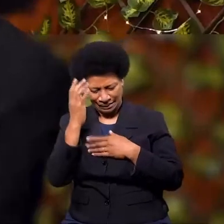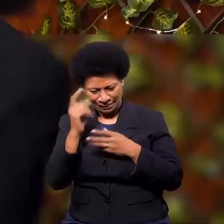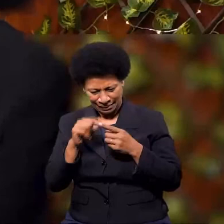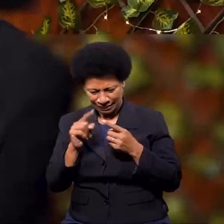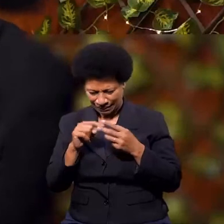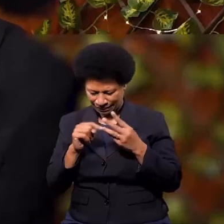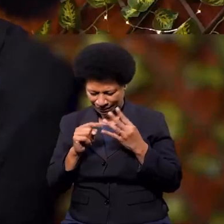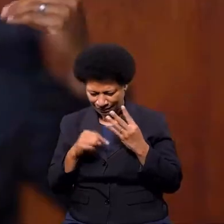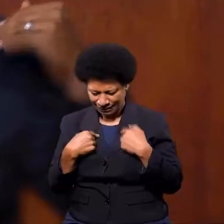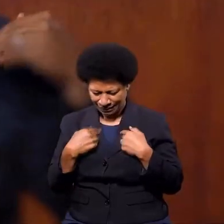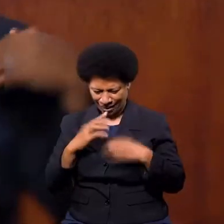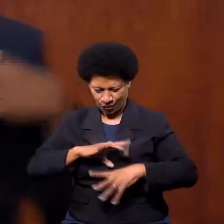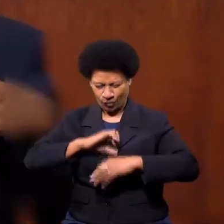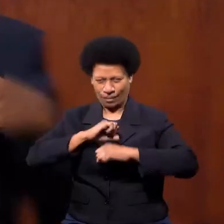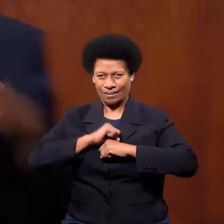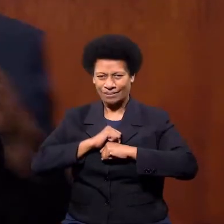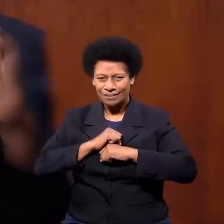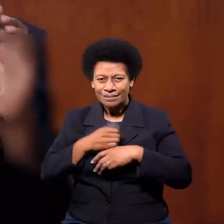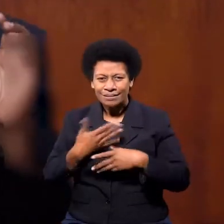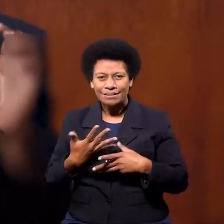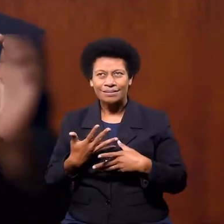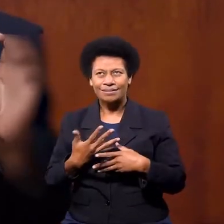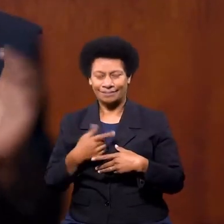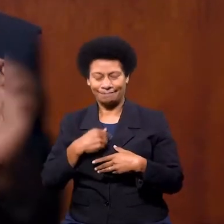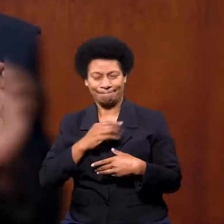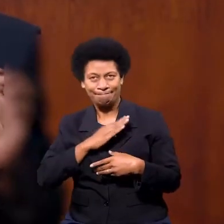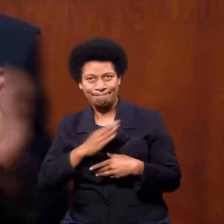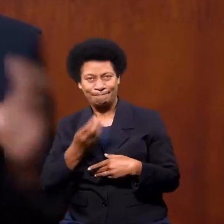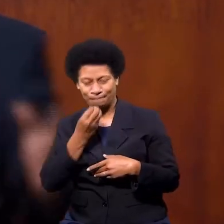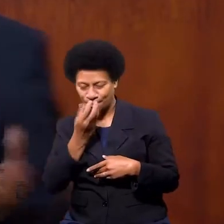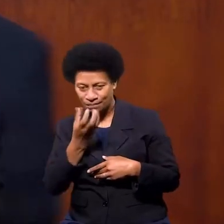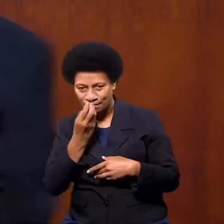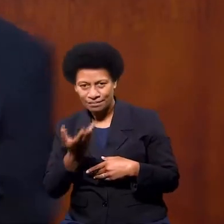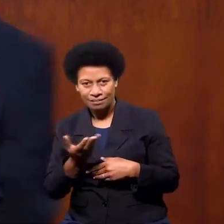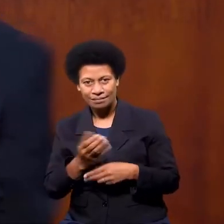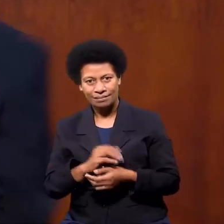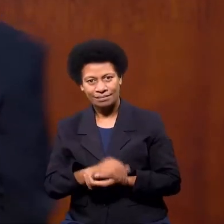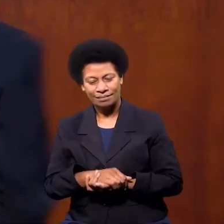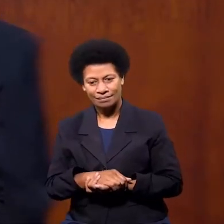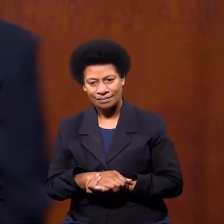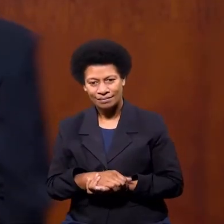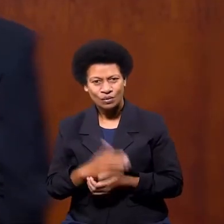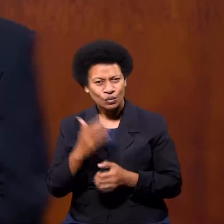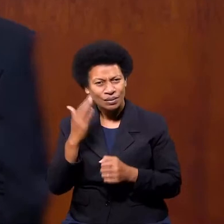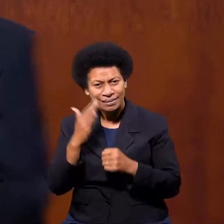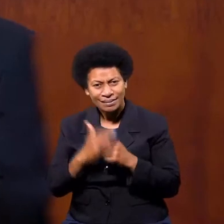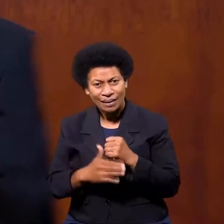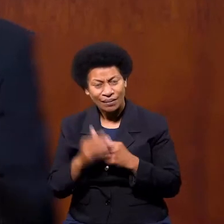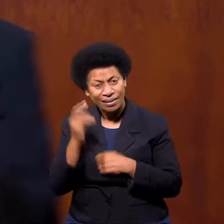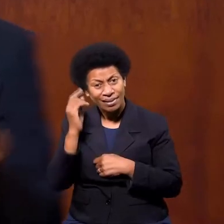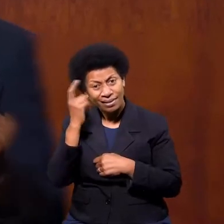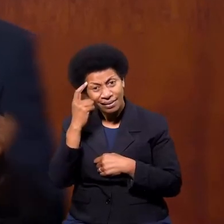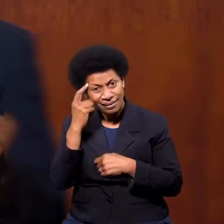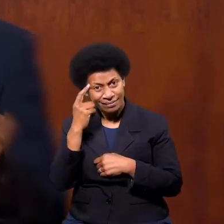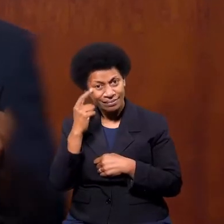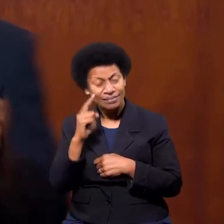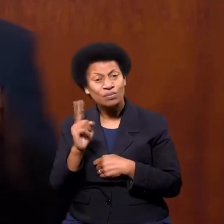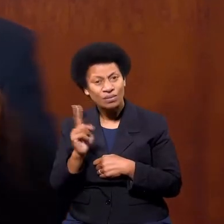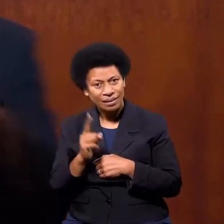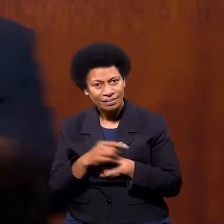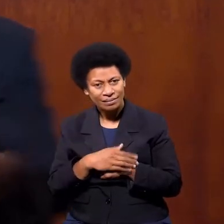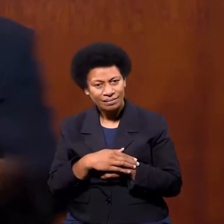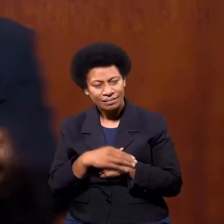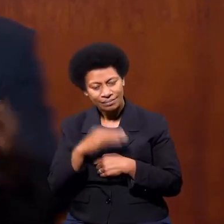And then we have the courage and the boldness, I'll share about this. Sad. But we never even think of, you